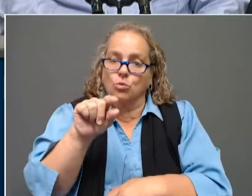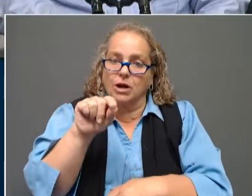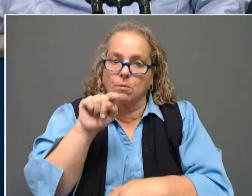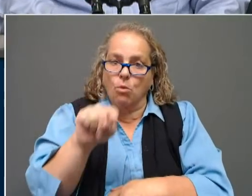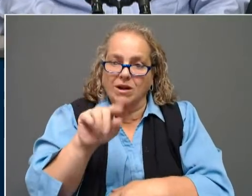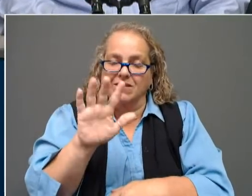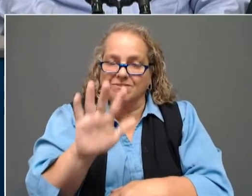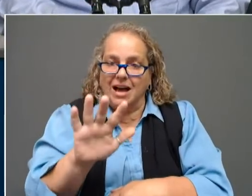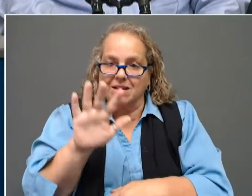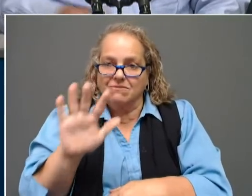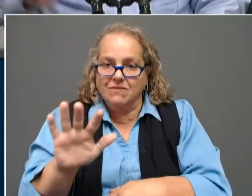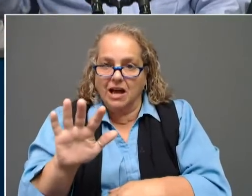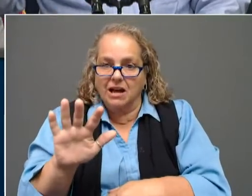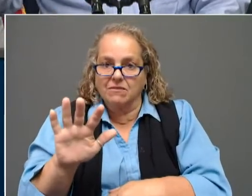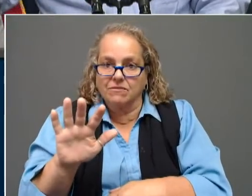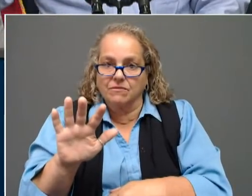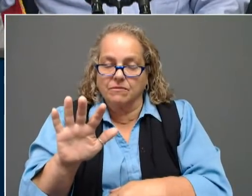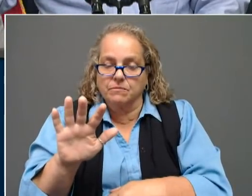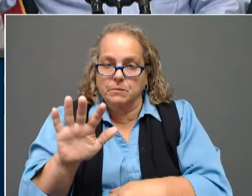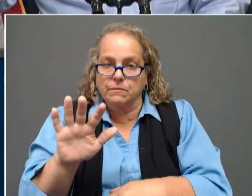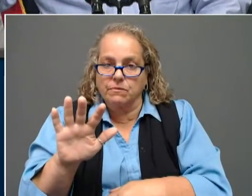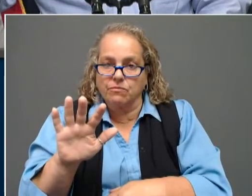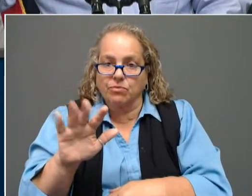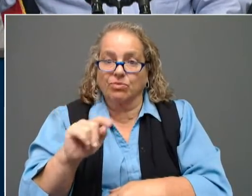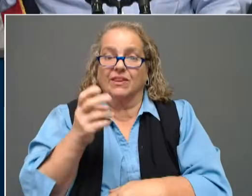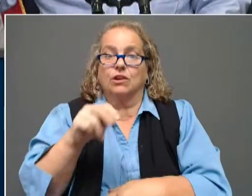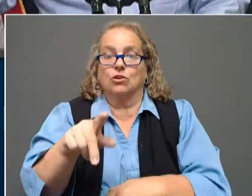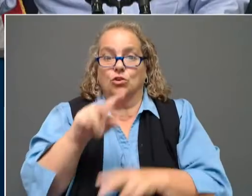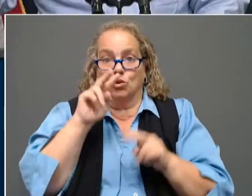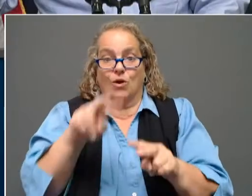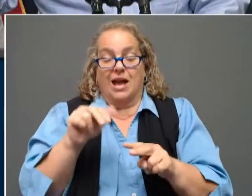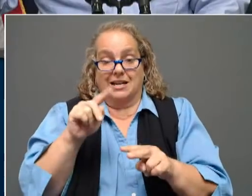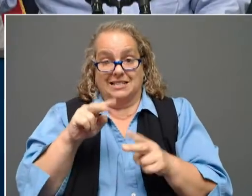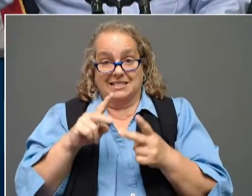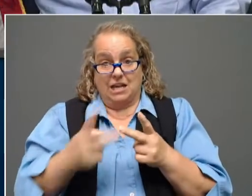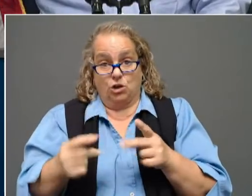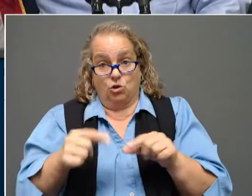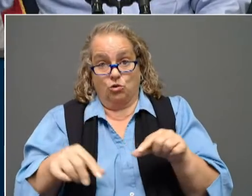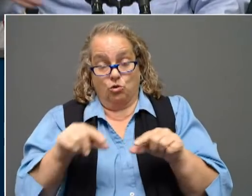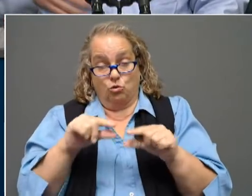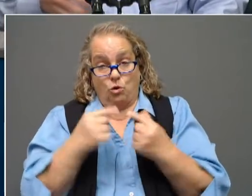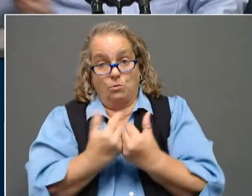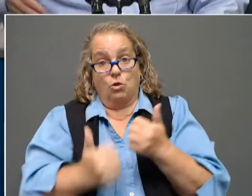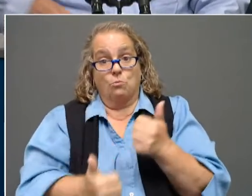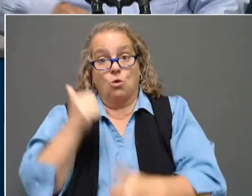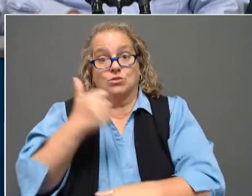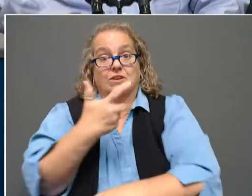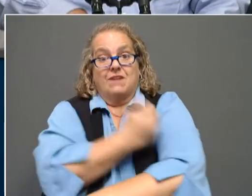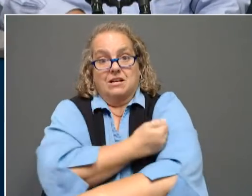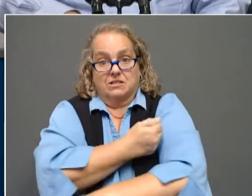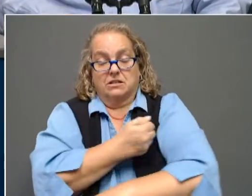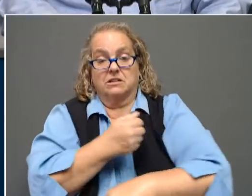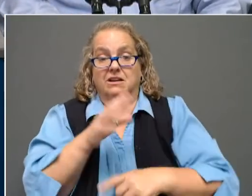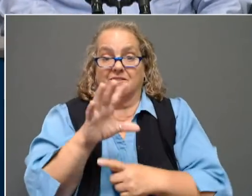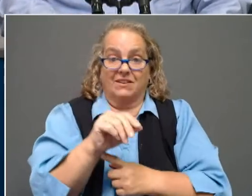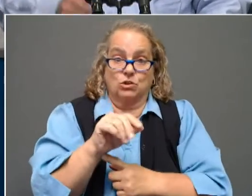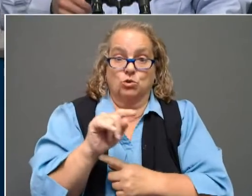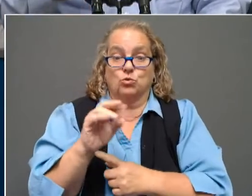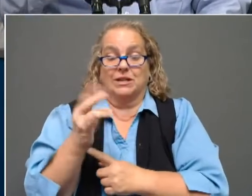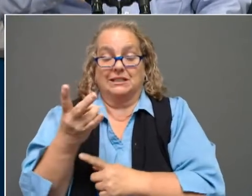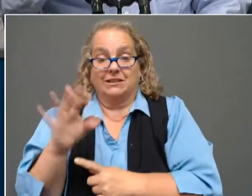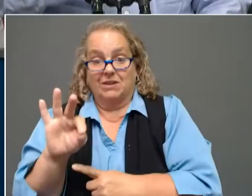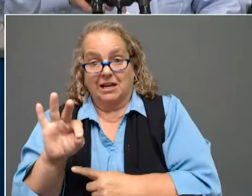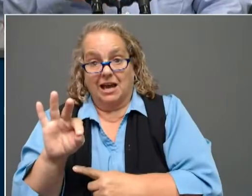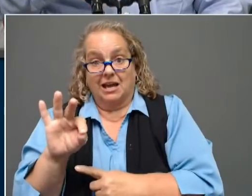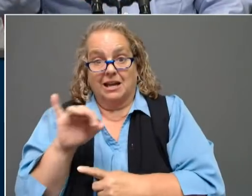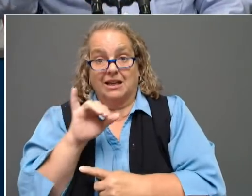20.55. And then when you look at the second group that is most vaccinated, and we'll go through age groups, 50 to 79, that is